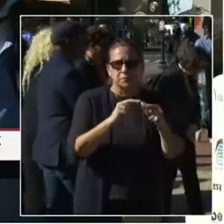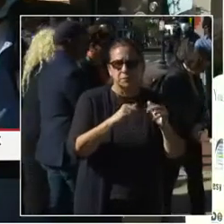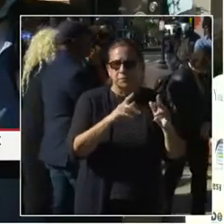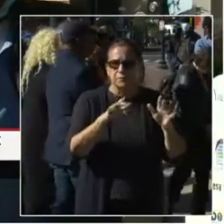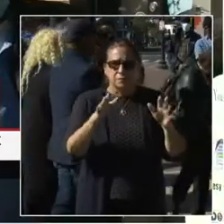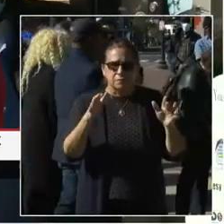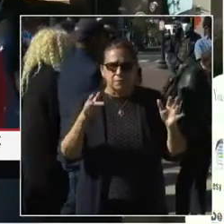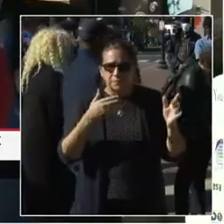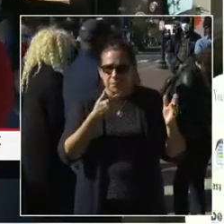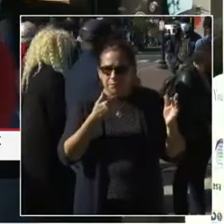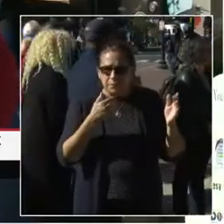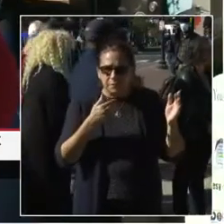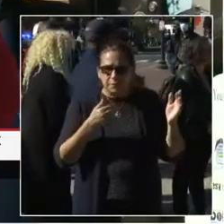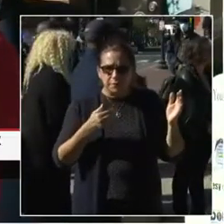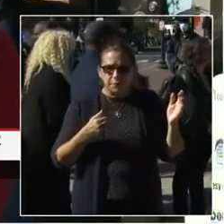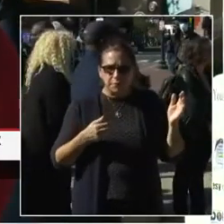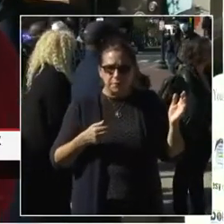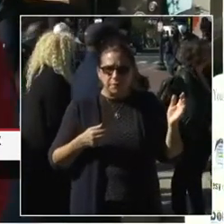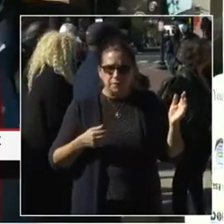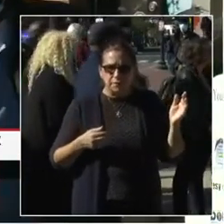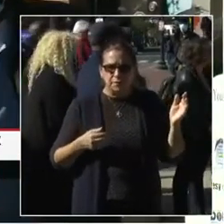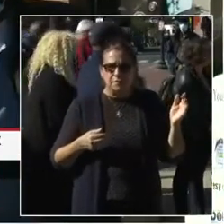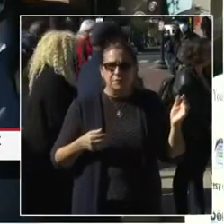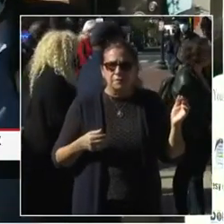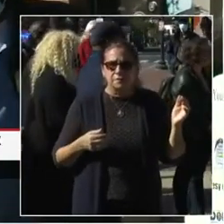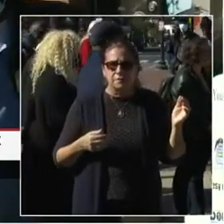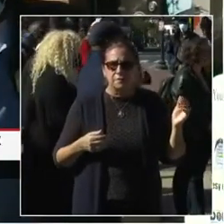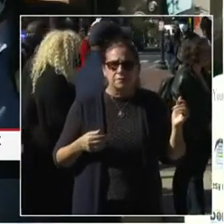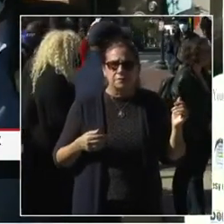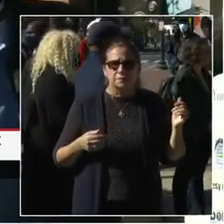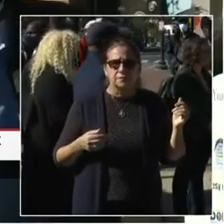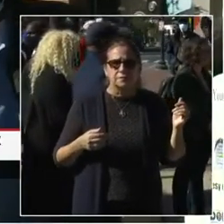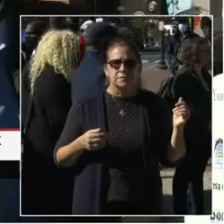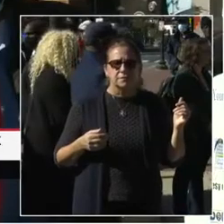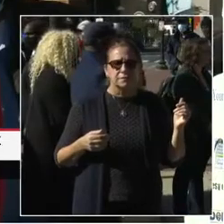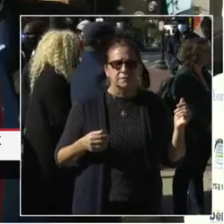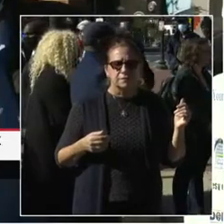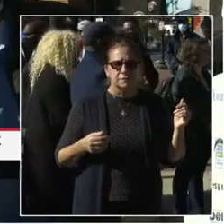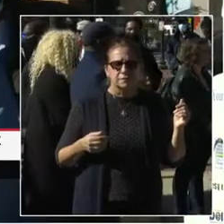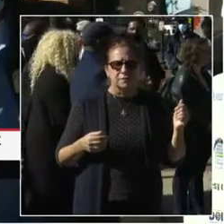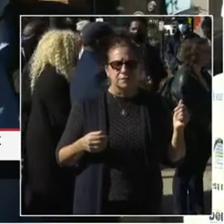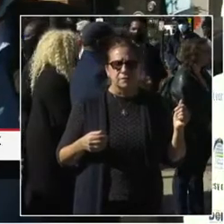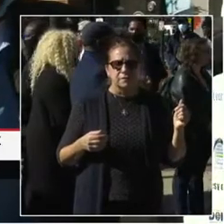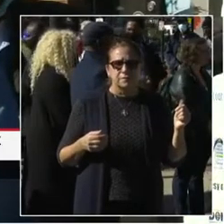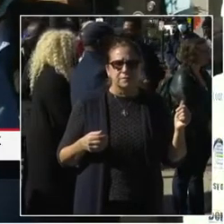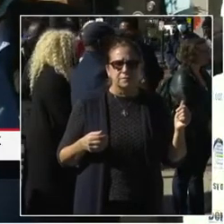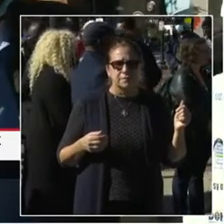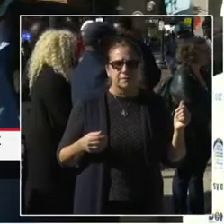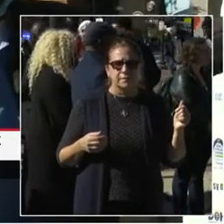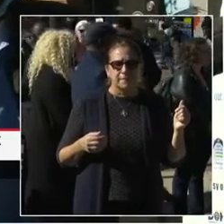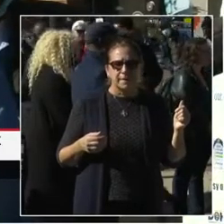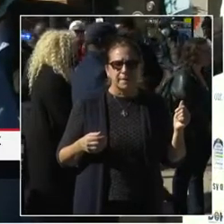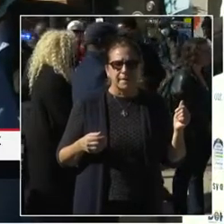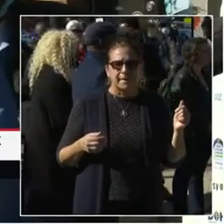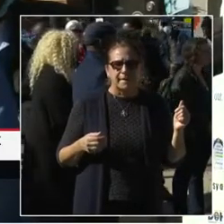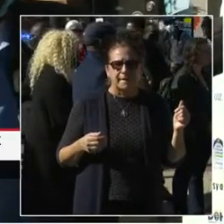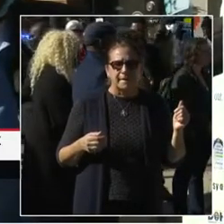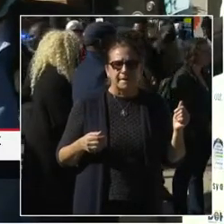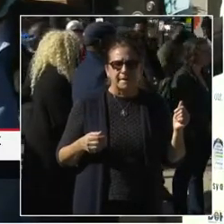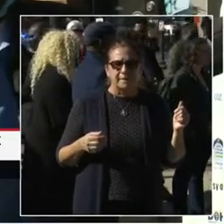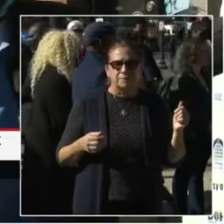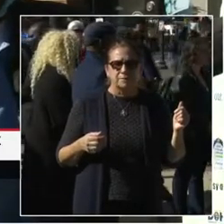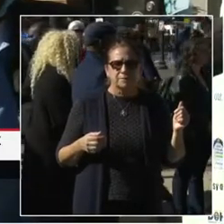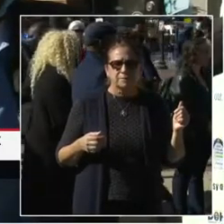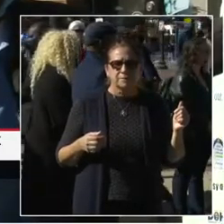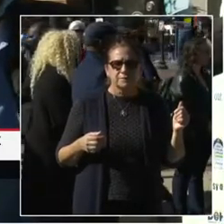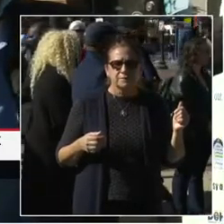but also to catalyze these beautiful, wonderful neighborhoods that so often we forget about. And as DC becomes more expensive,